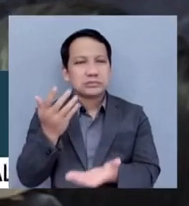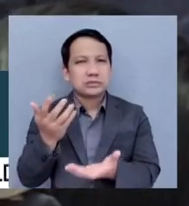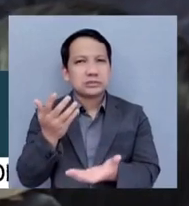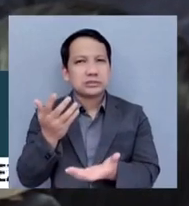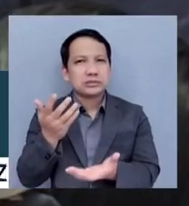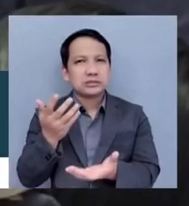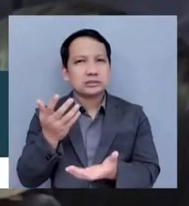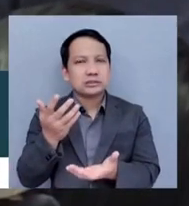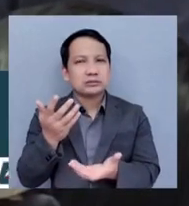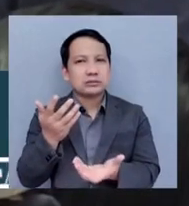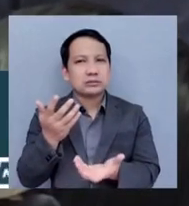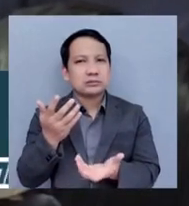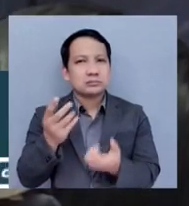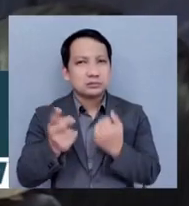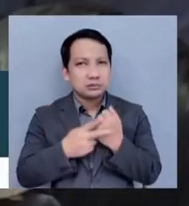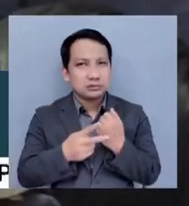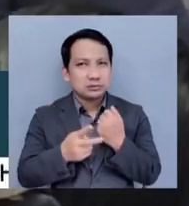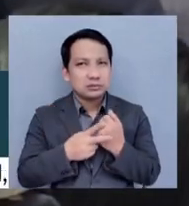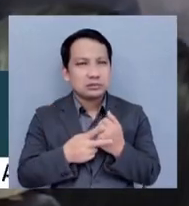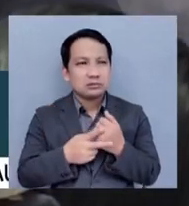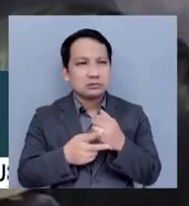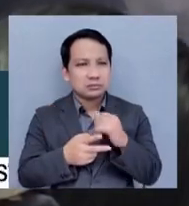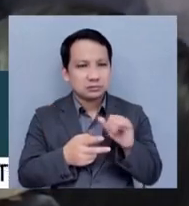sila Savings in the sense na